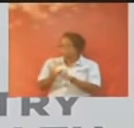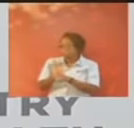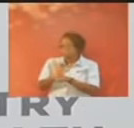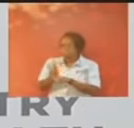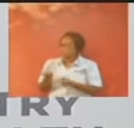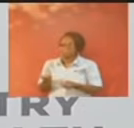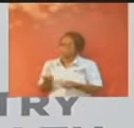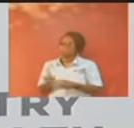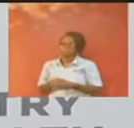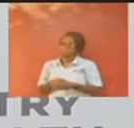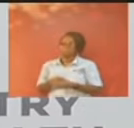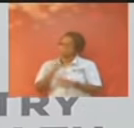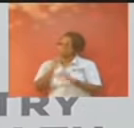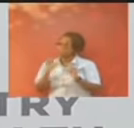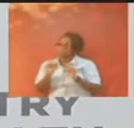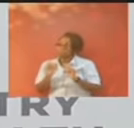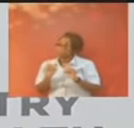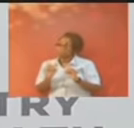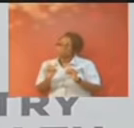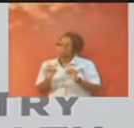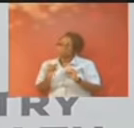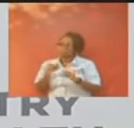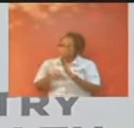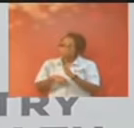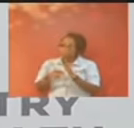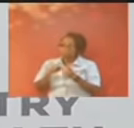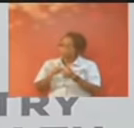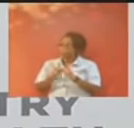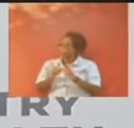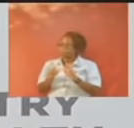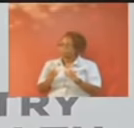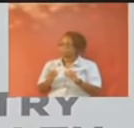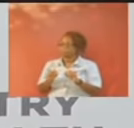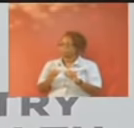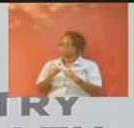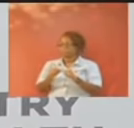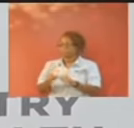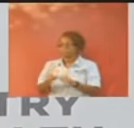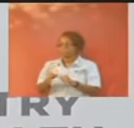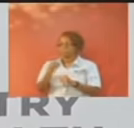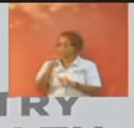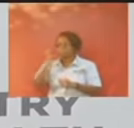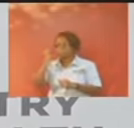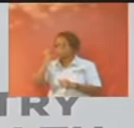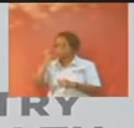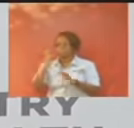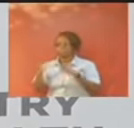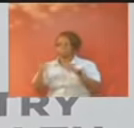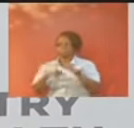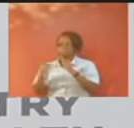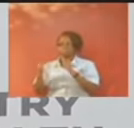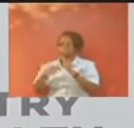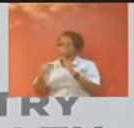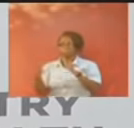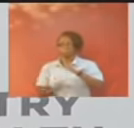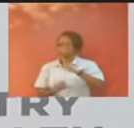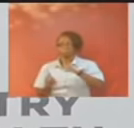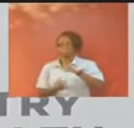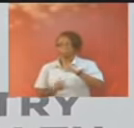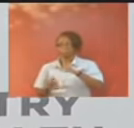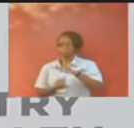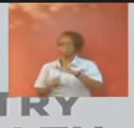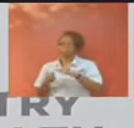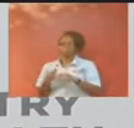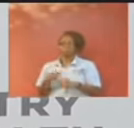step-down facility. 15% require high dependency unit care and 5% require ICU care. At this point